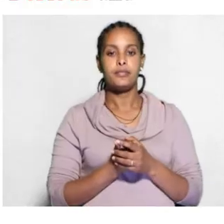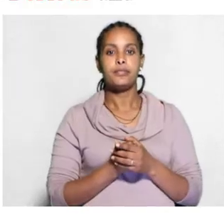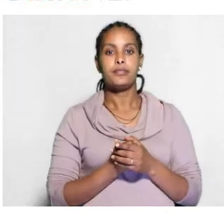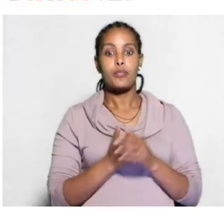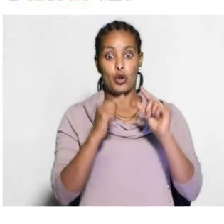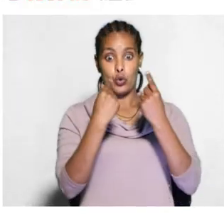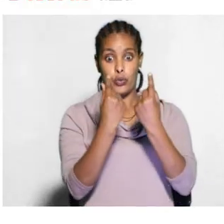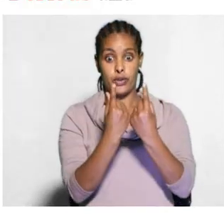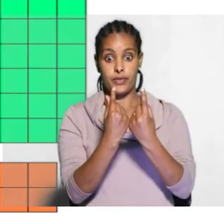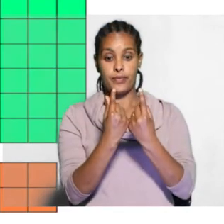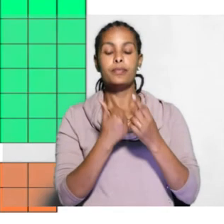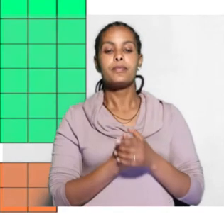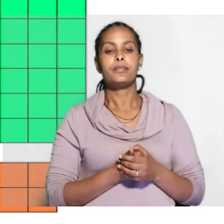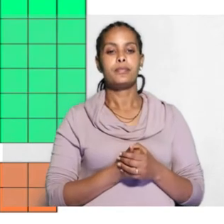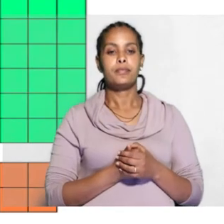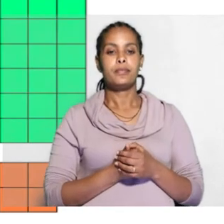group.